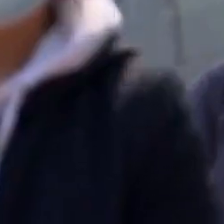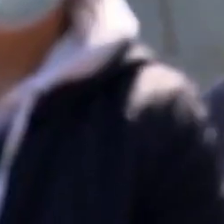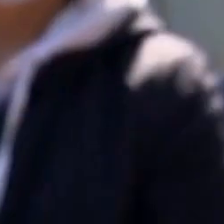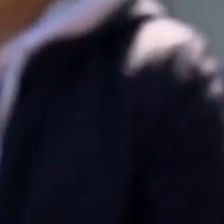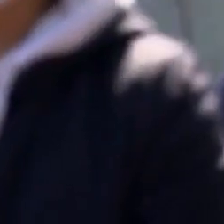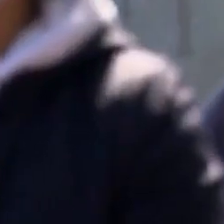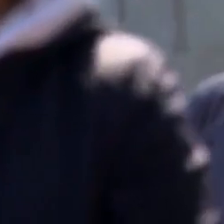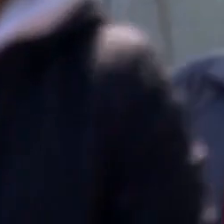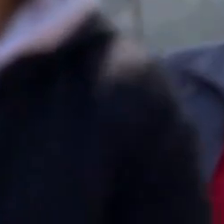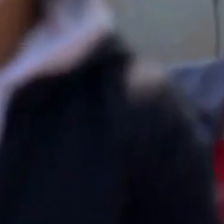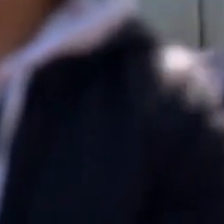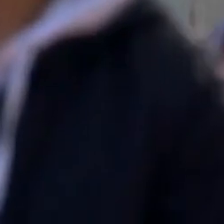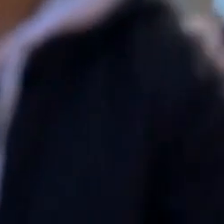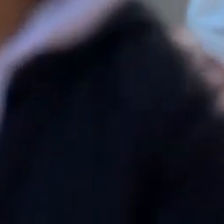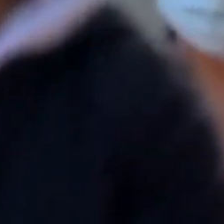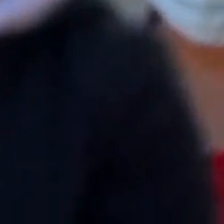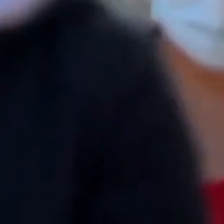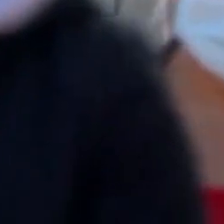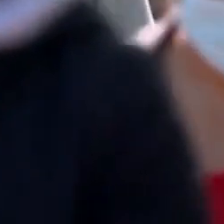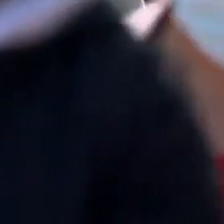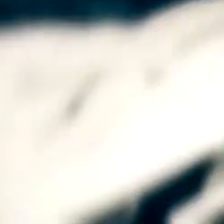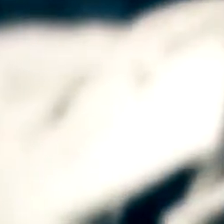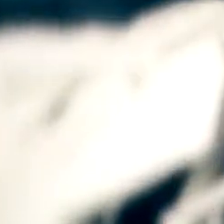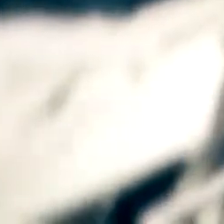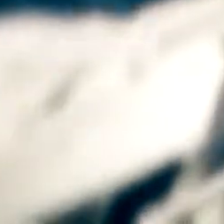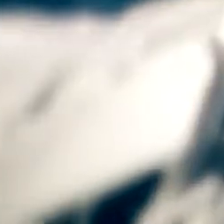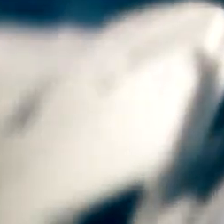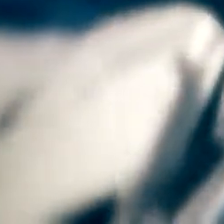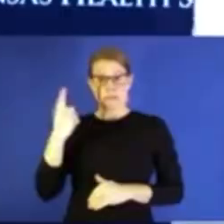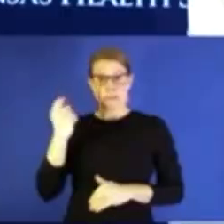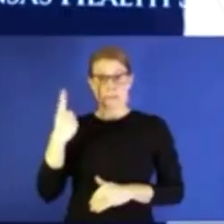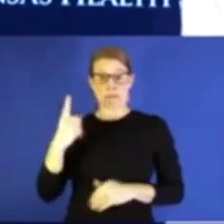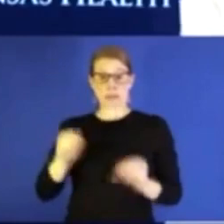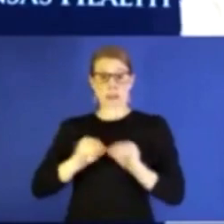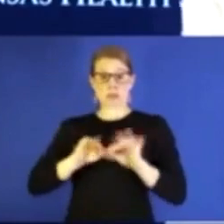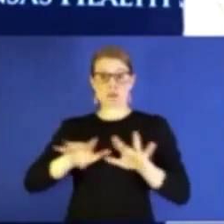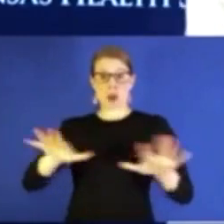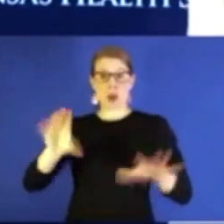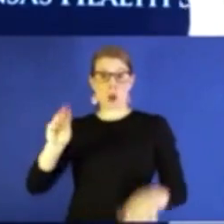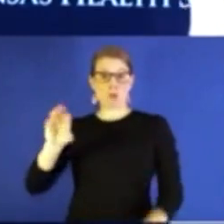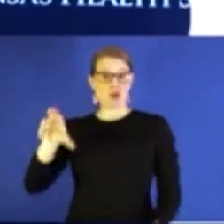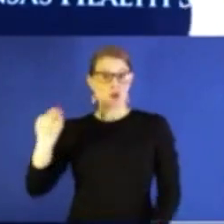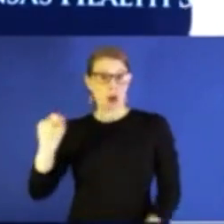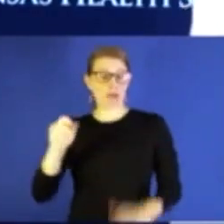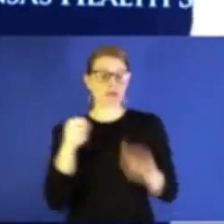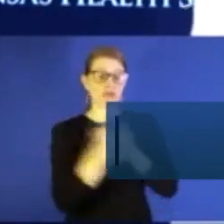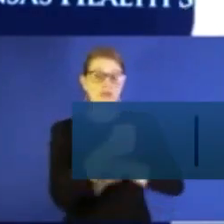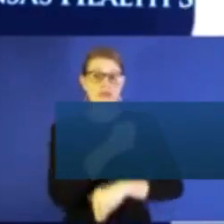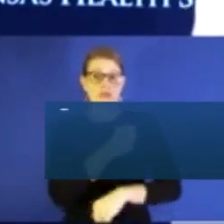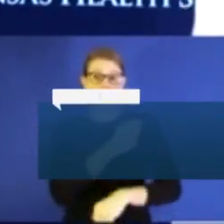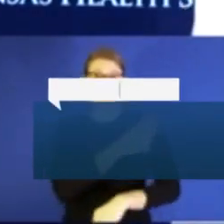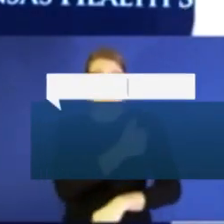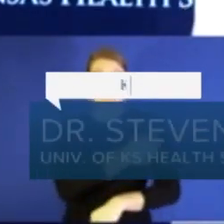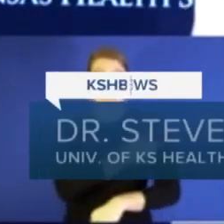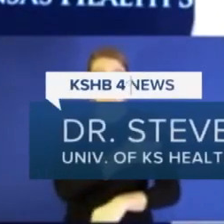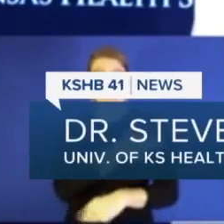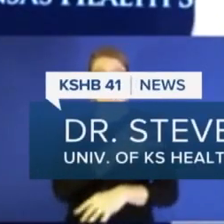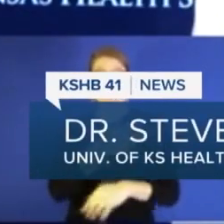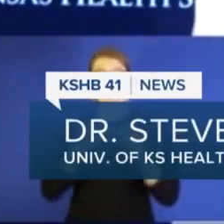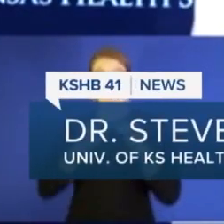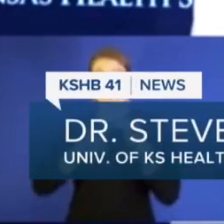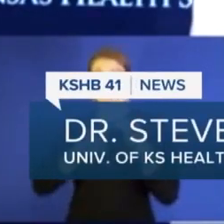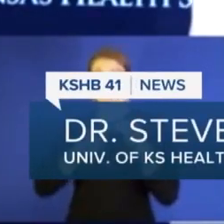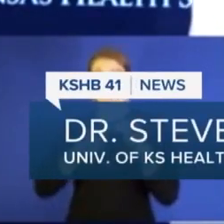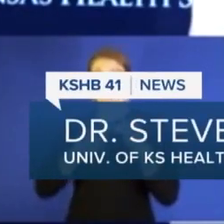follow. Even as numbers improve across the metro, they're not at zero. And the number of hospitalizations with Omicron is just under now, across